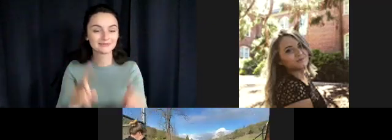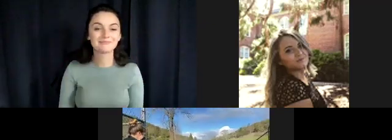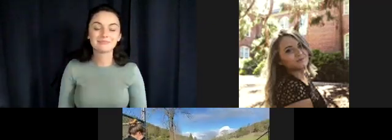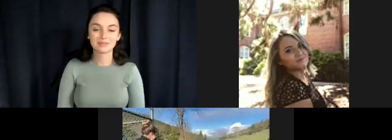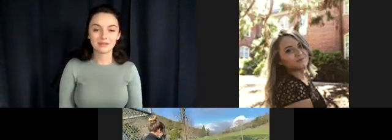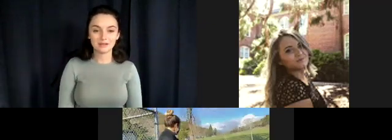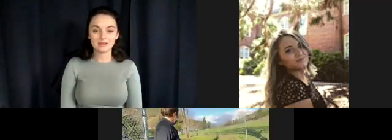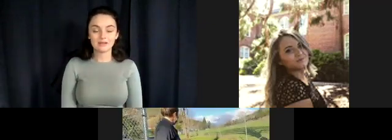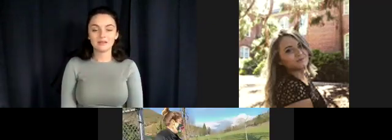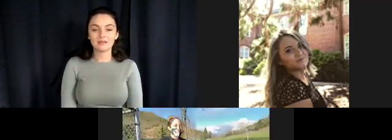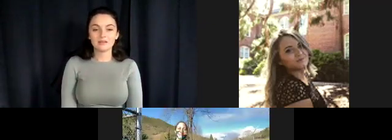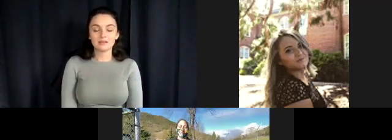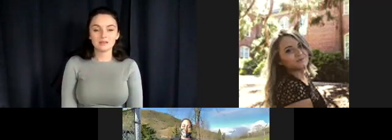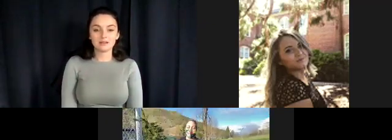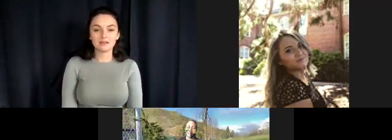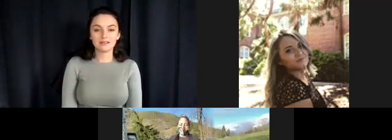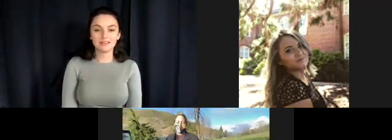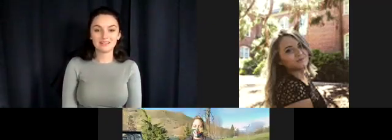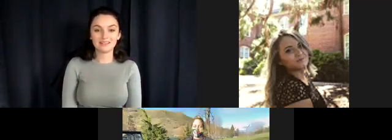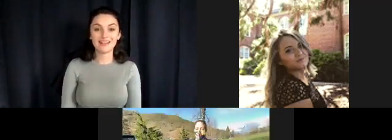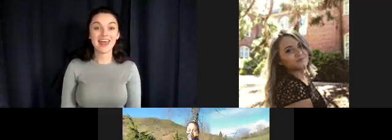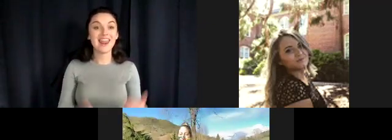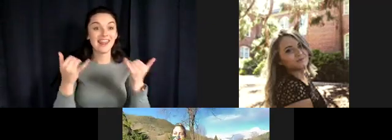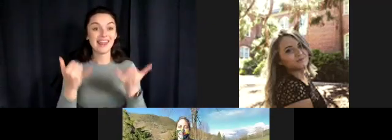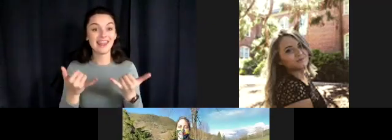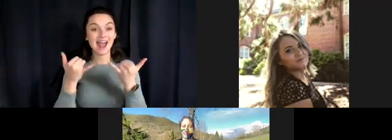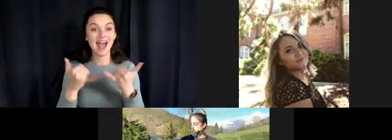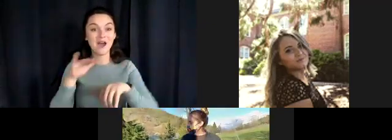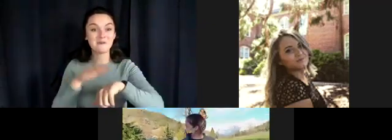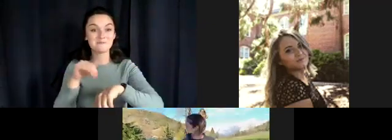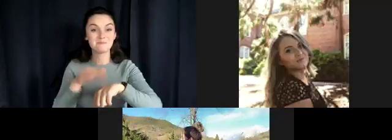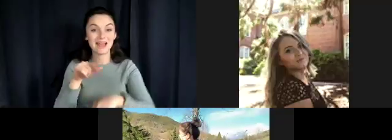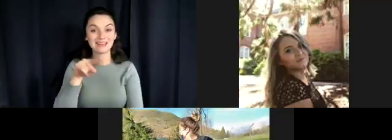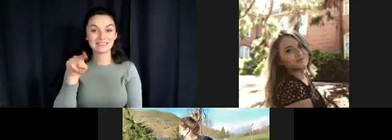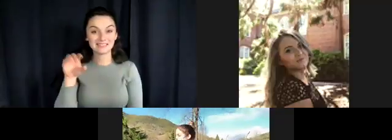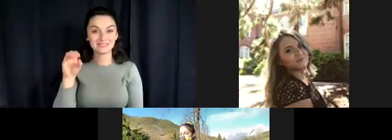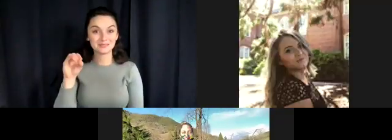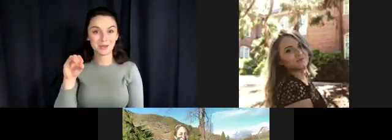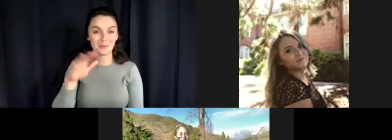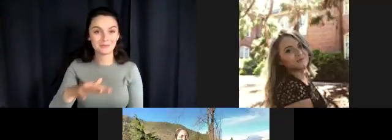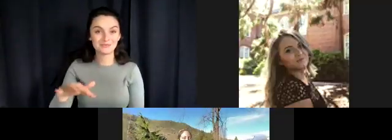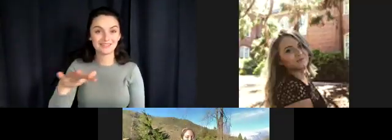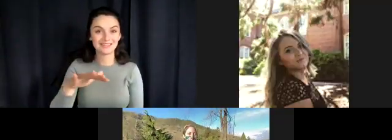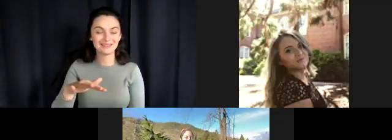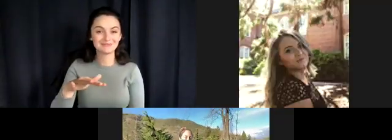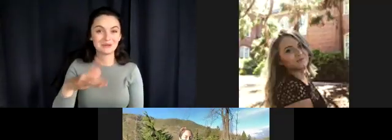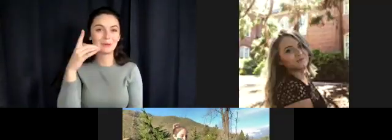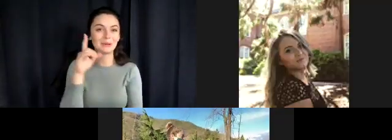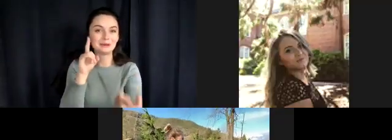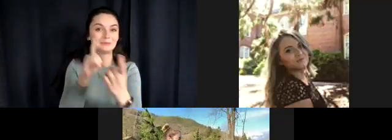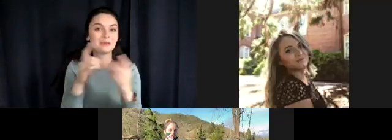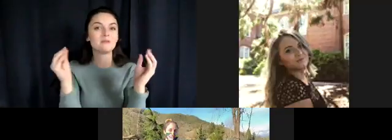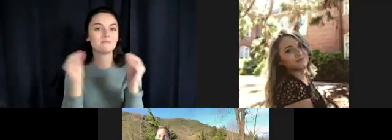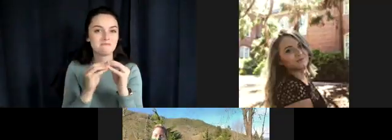going to head down to our petting zoo section of our village and meet some more of our animals there